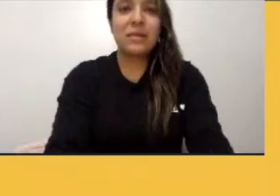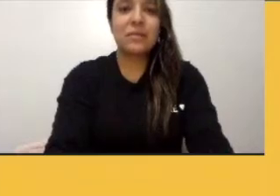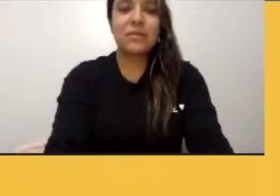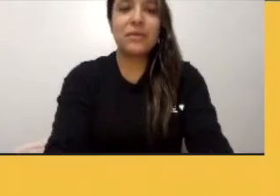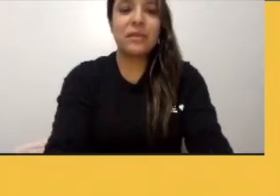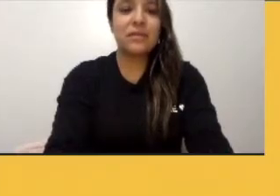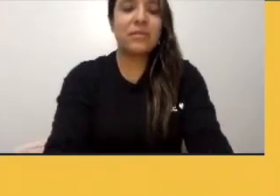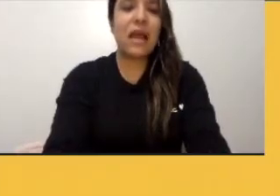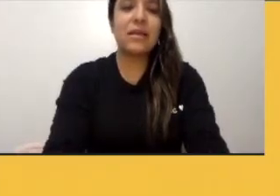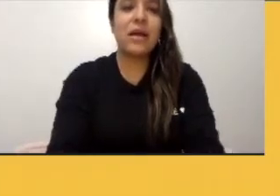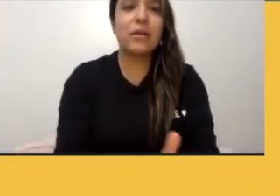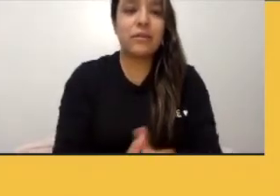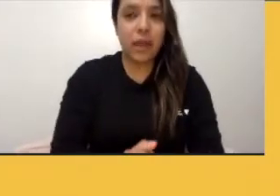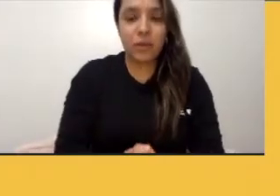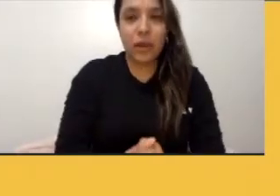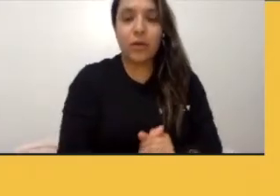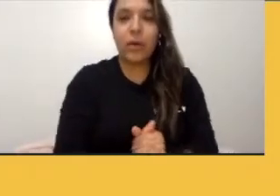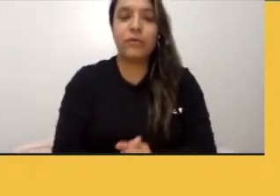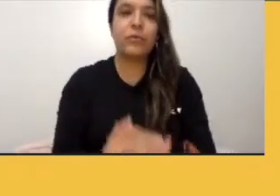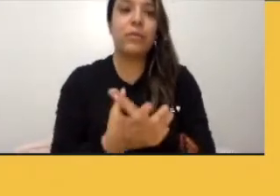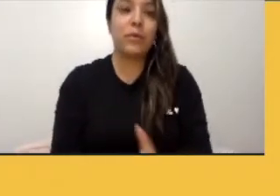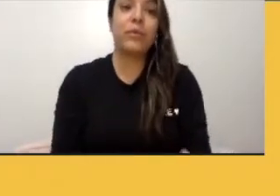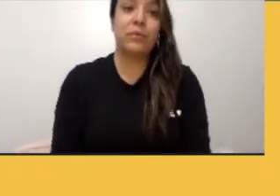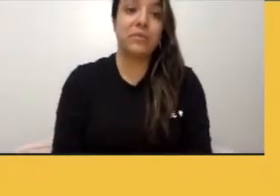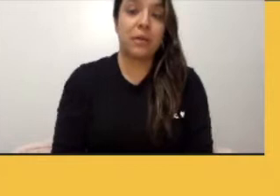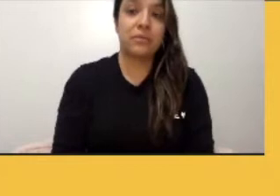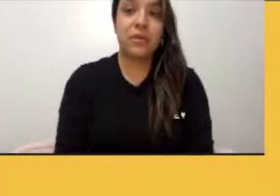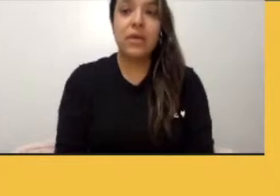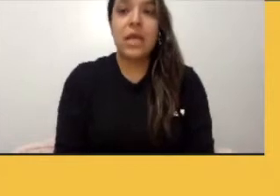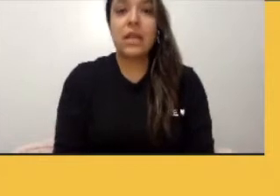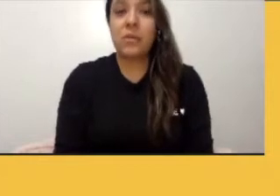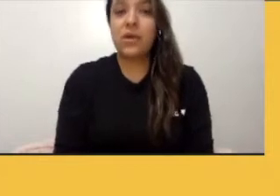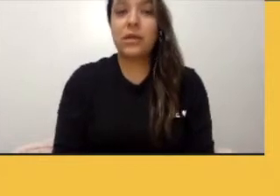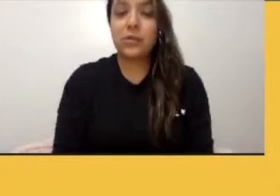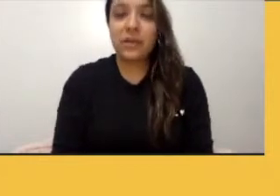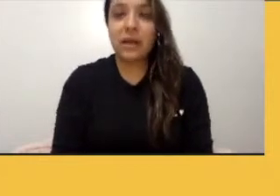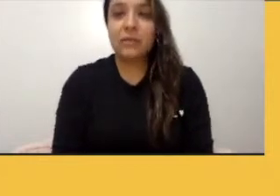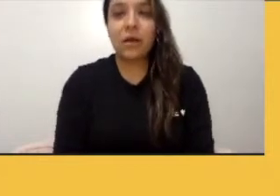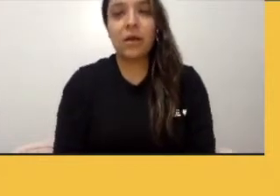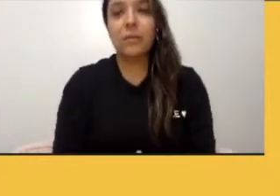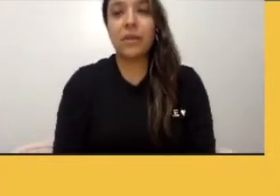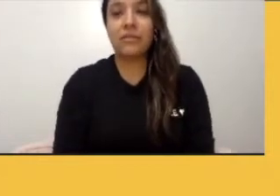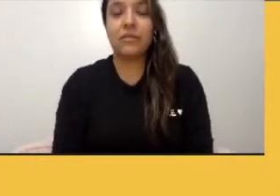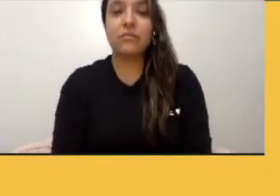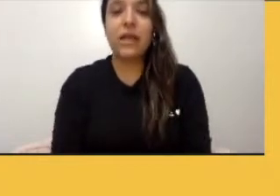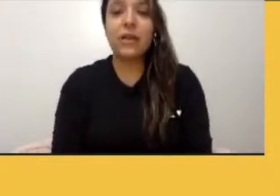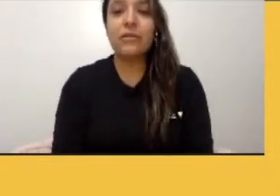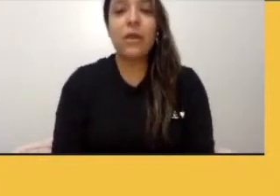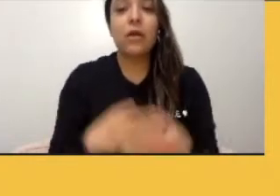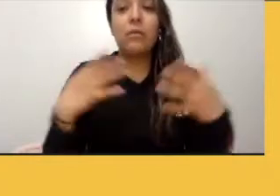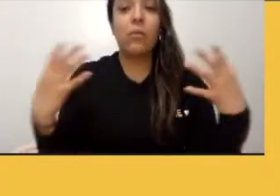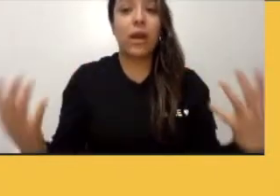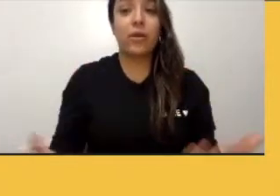Hello, amazing Kipsters. This is Ms. Aguilar. Today, we are going to review glue sounds. Now, we know that glue sounds are a combination of